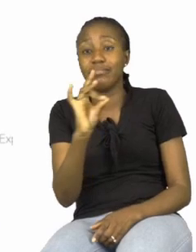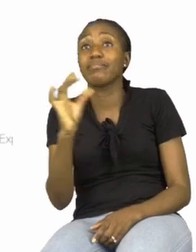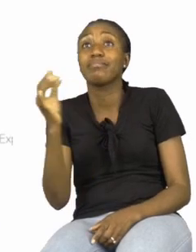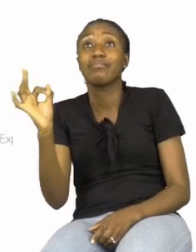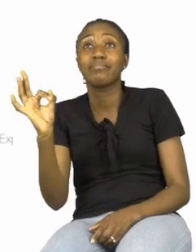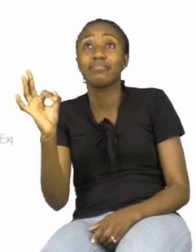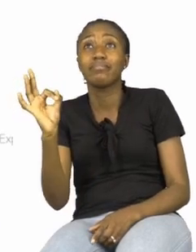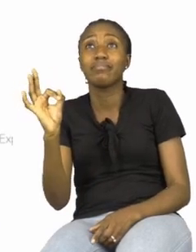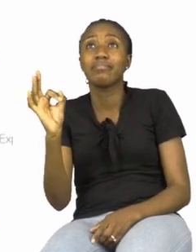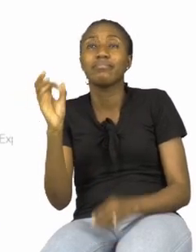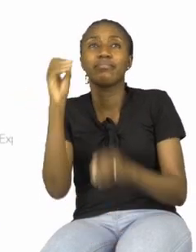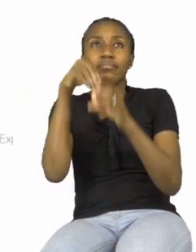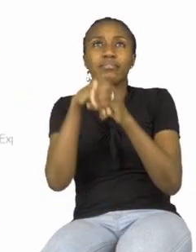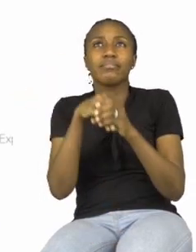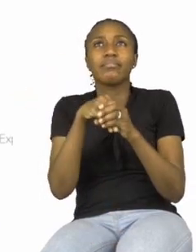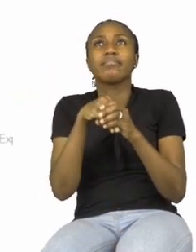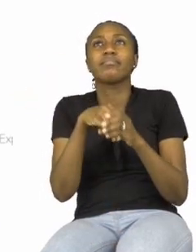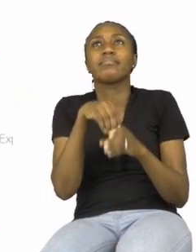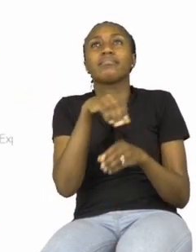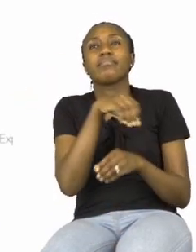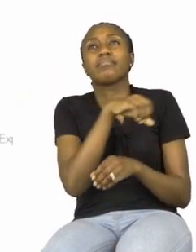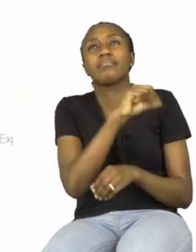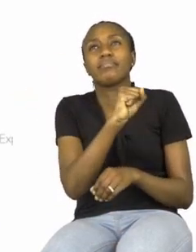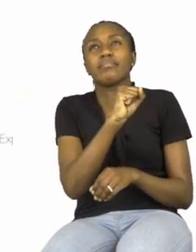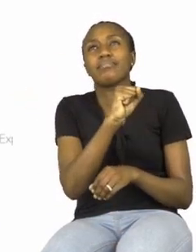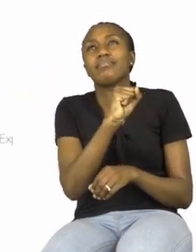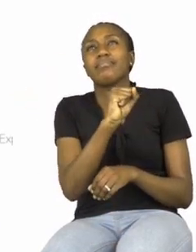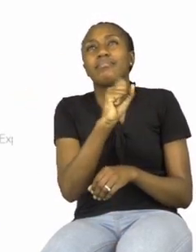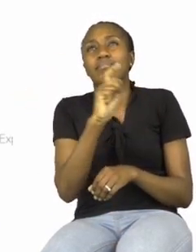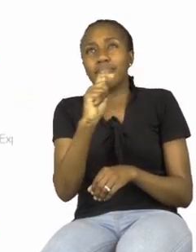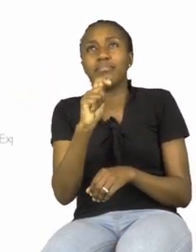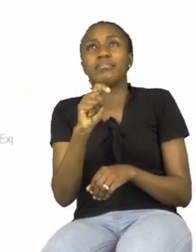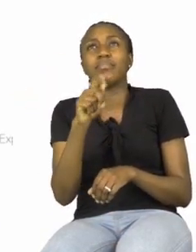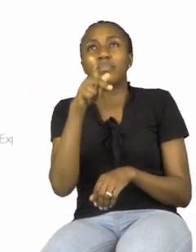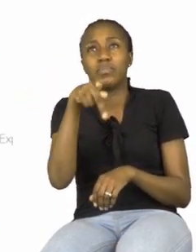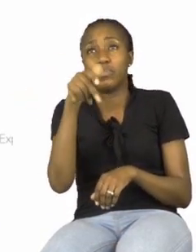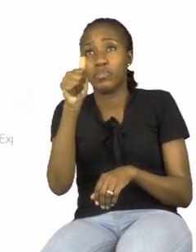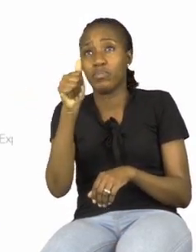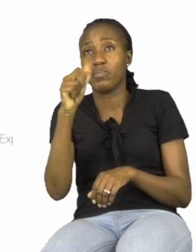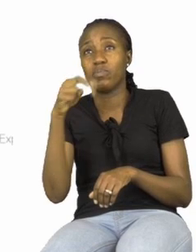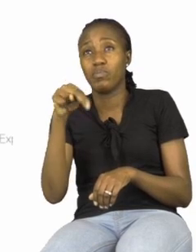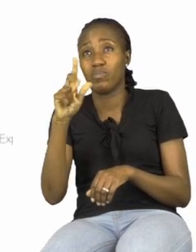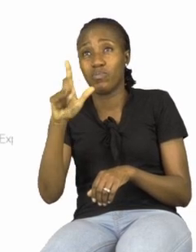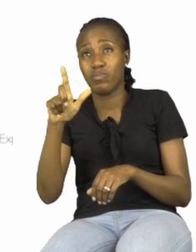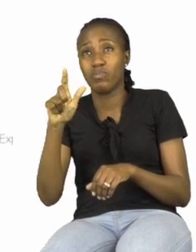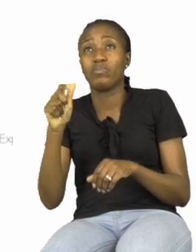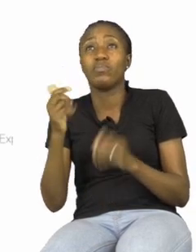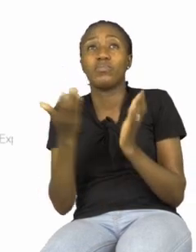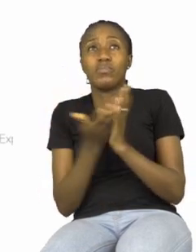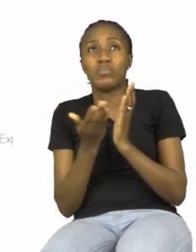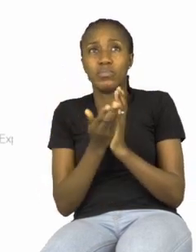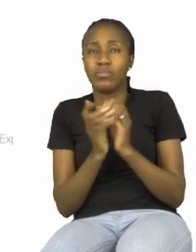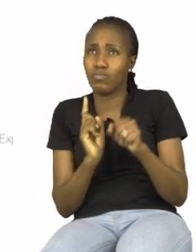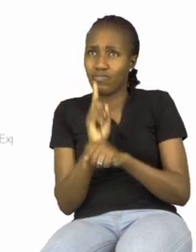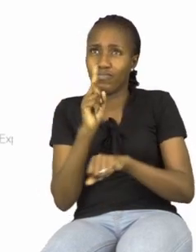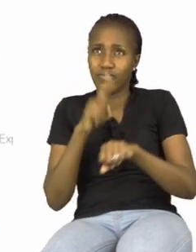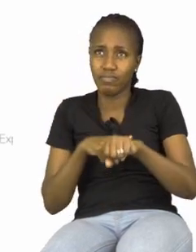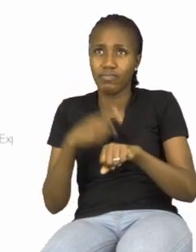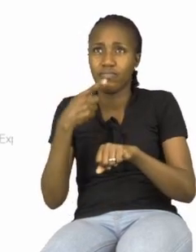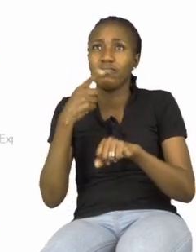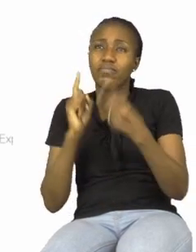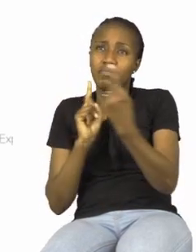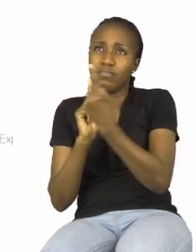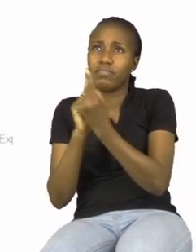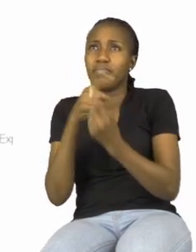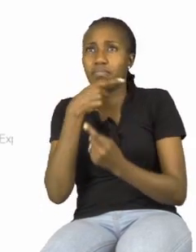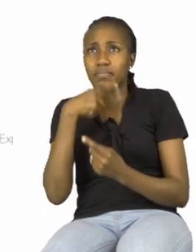played for St. Paul's College back then, played for a club called Pirates, and that's where the first time I actually met Mark. So